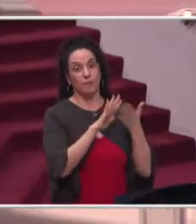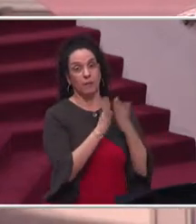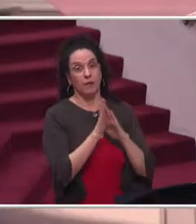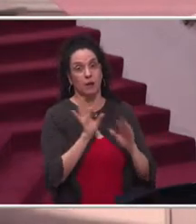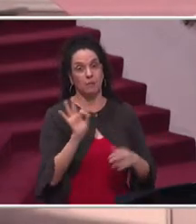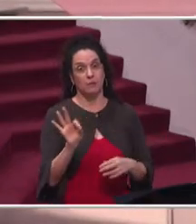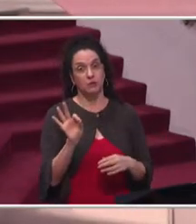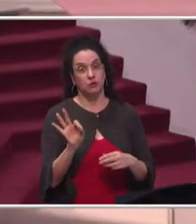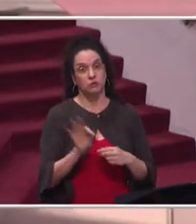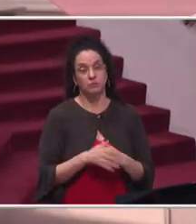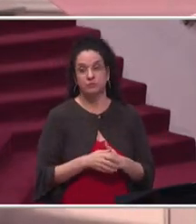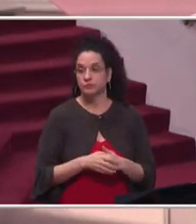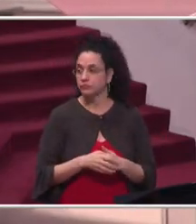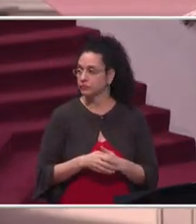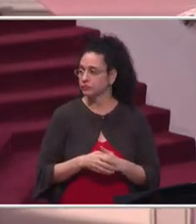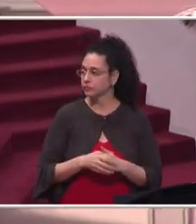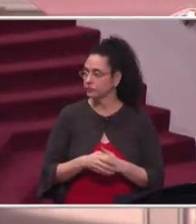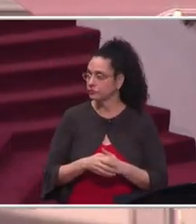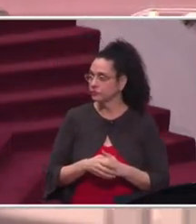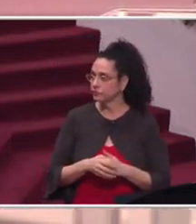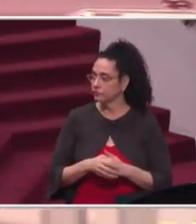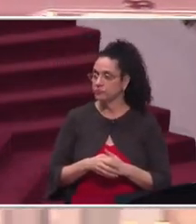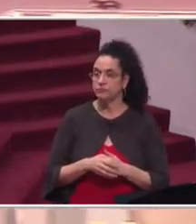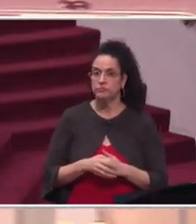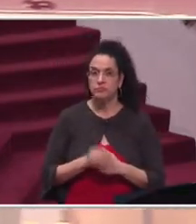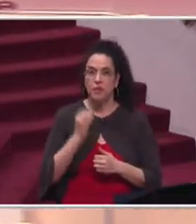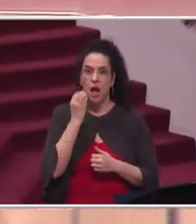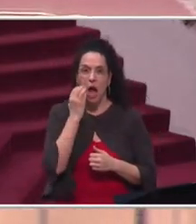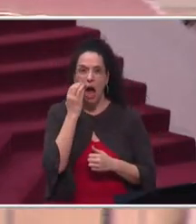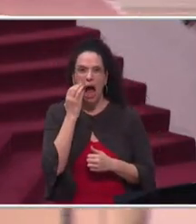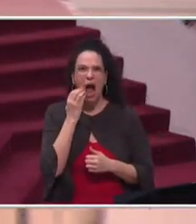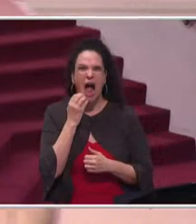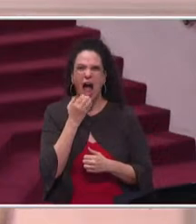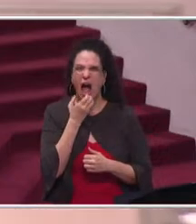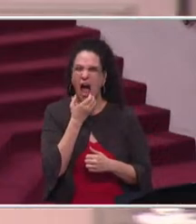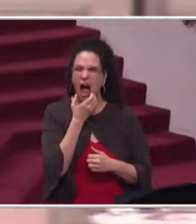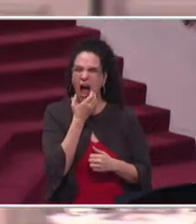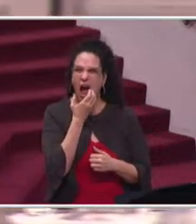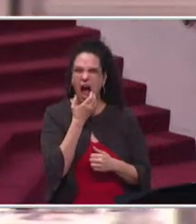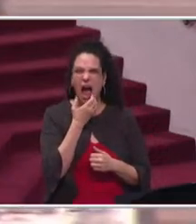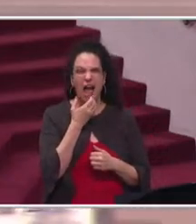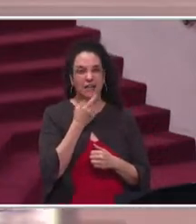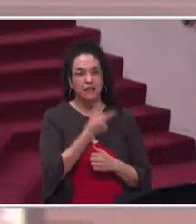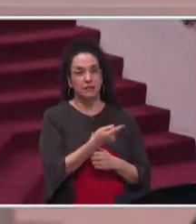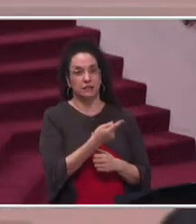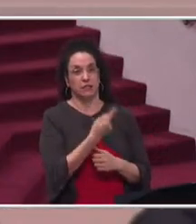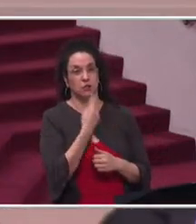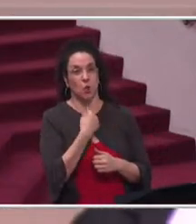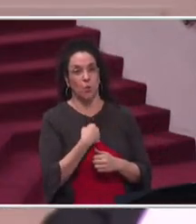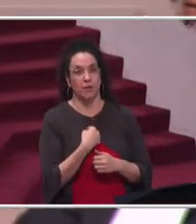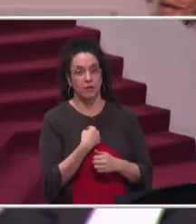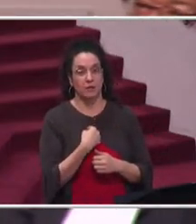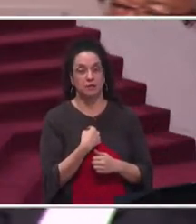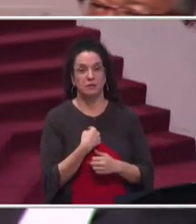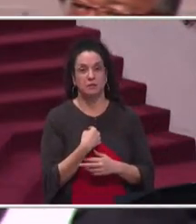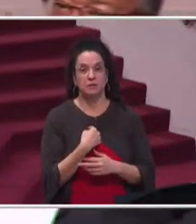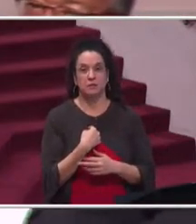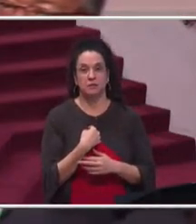he started out, and these are his words. Then he said